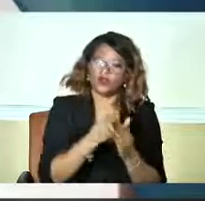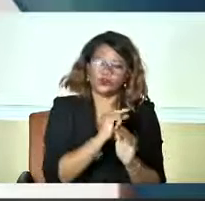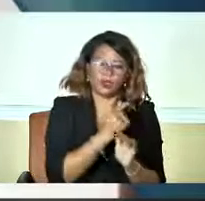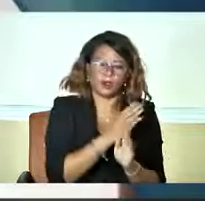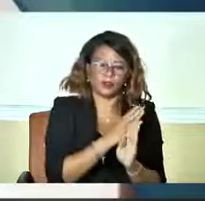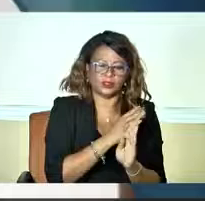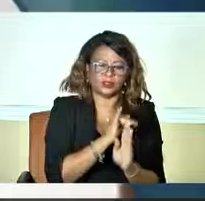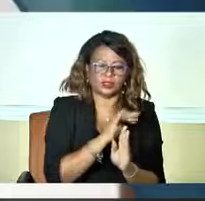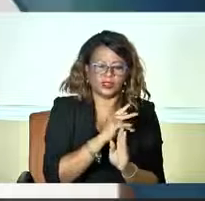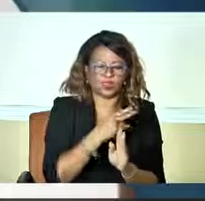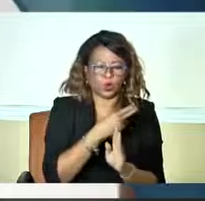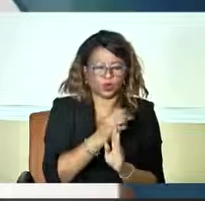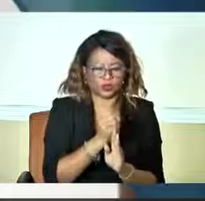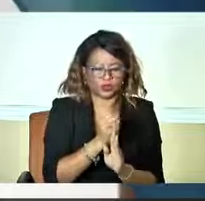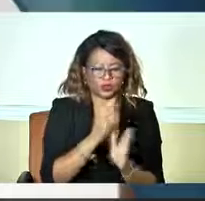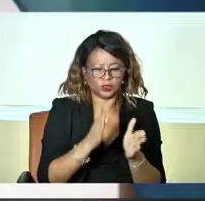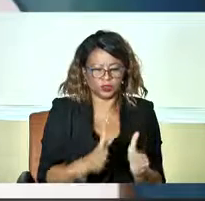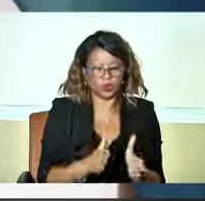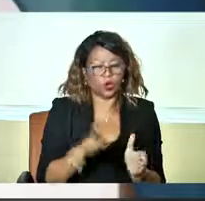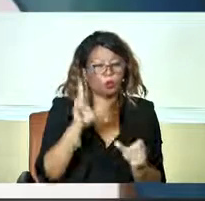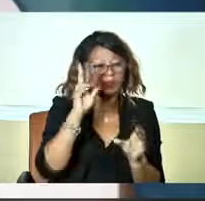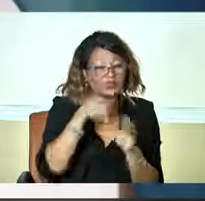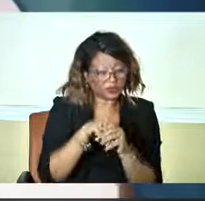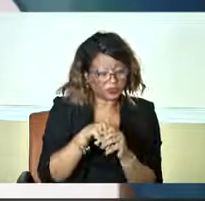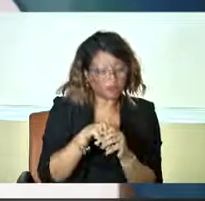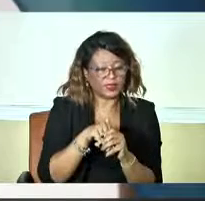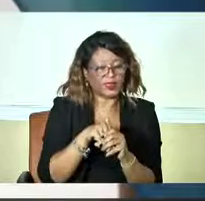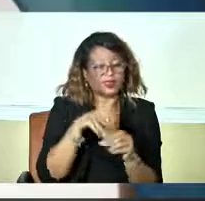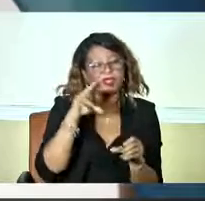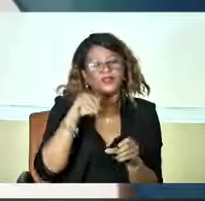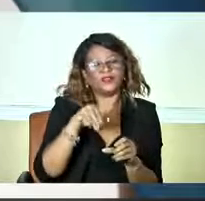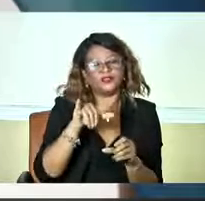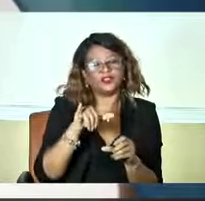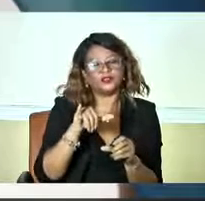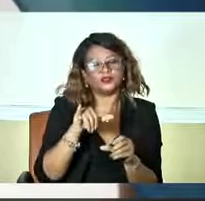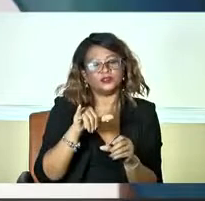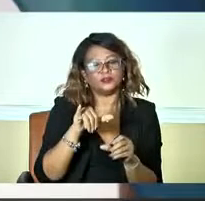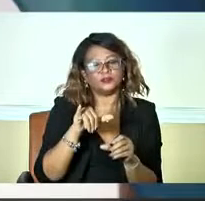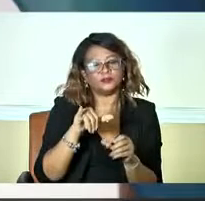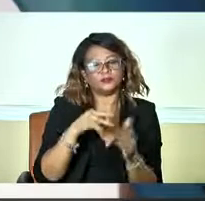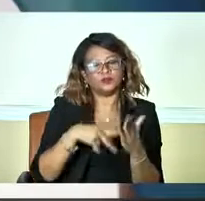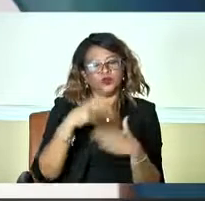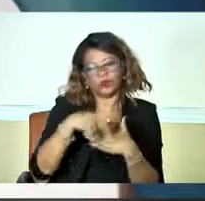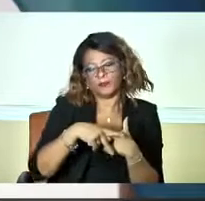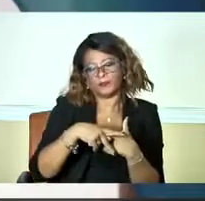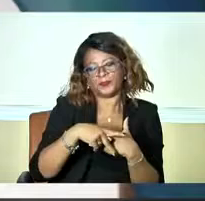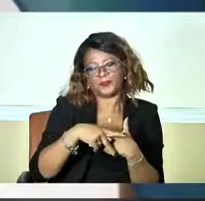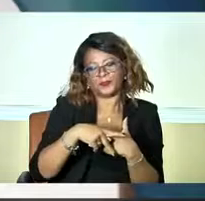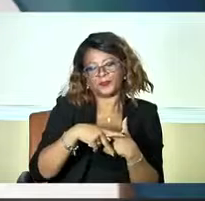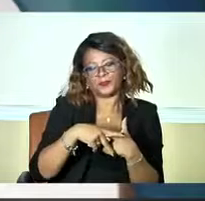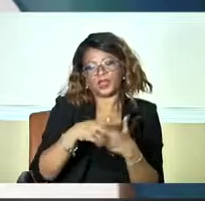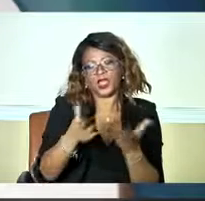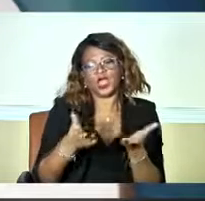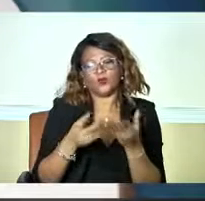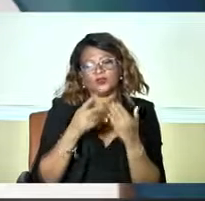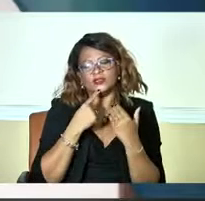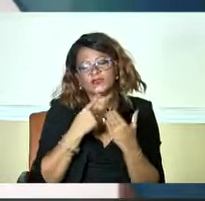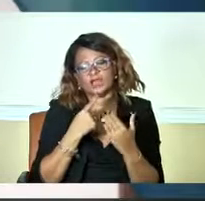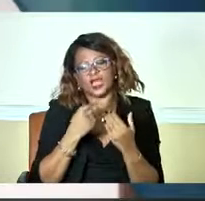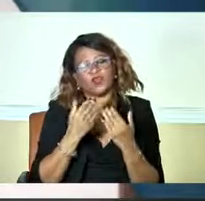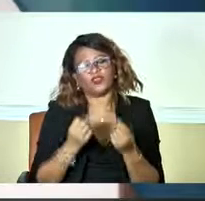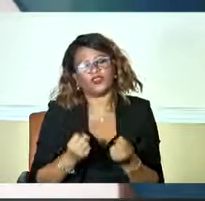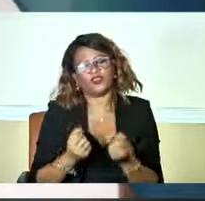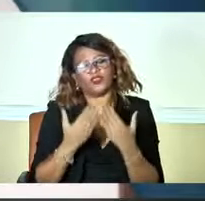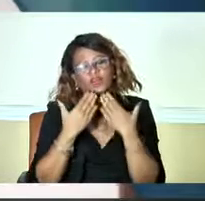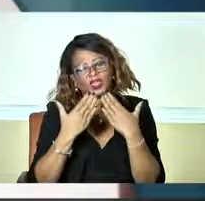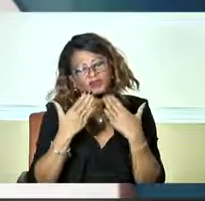Bahama stakeholders who have participated in this venture. I want to say how thankful I